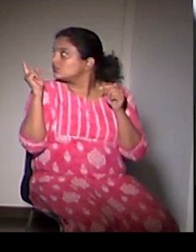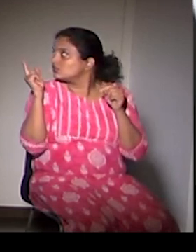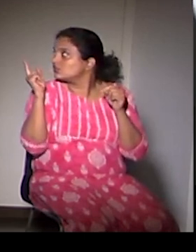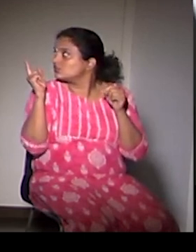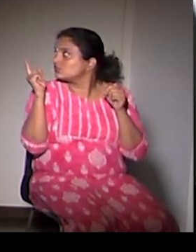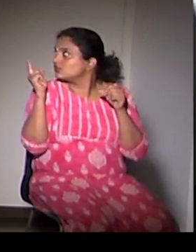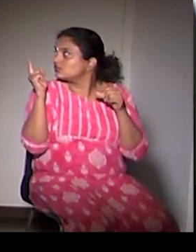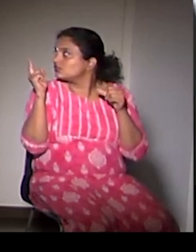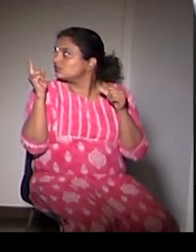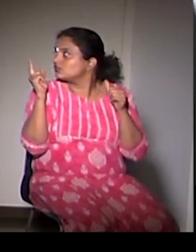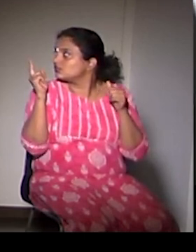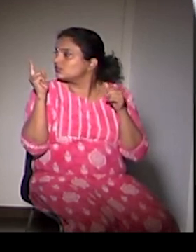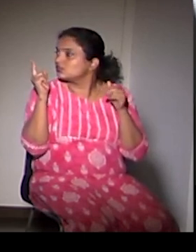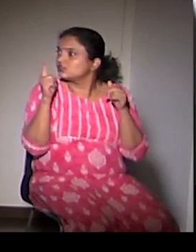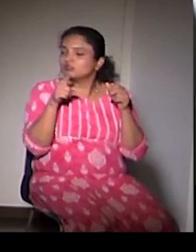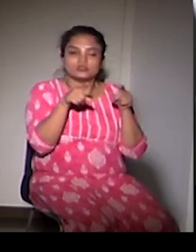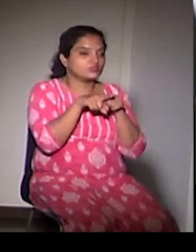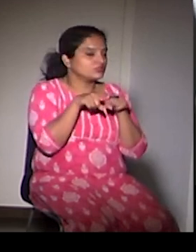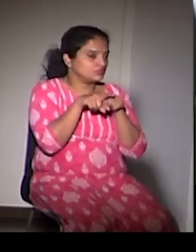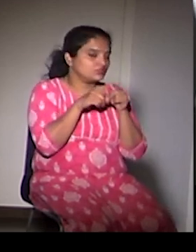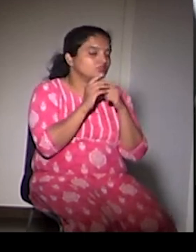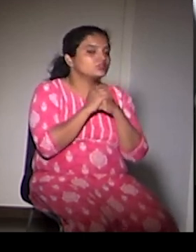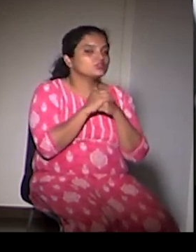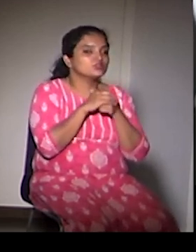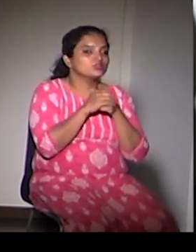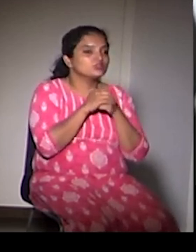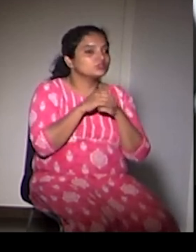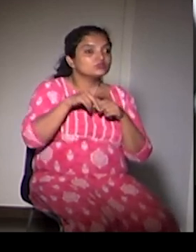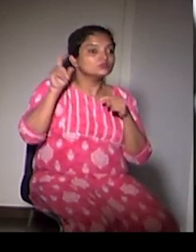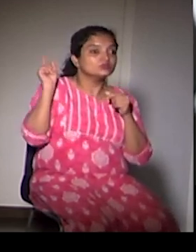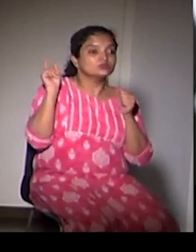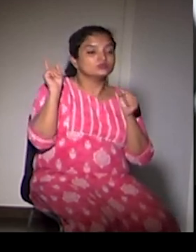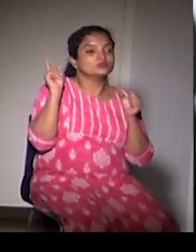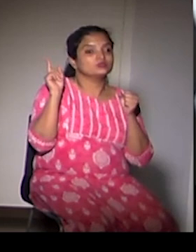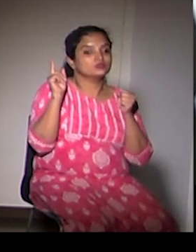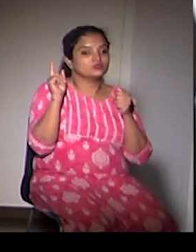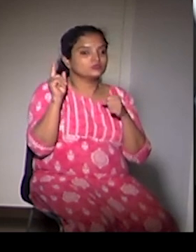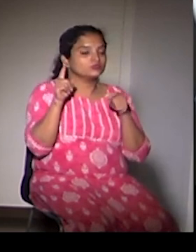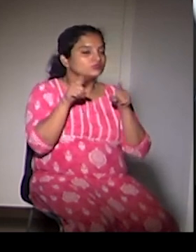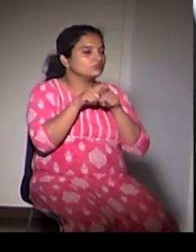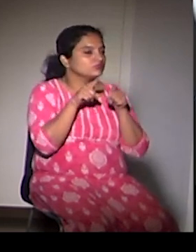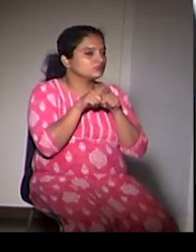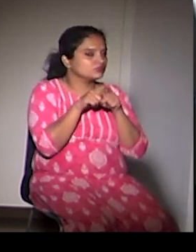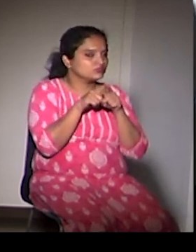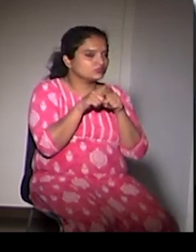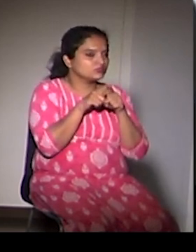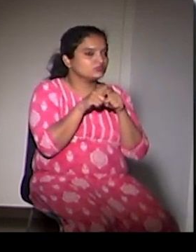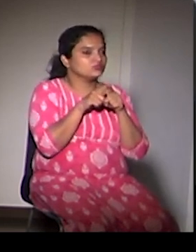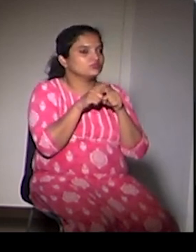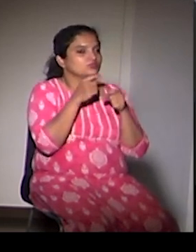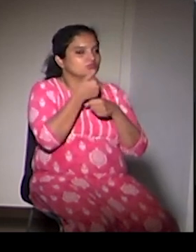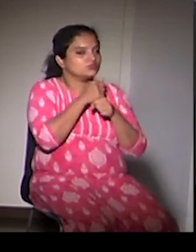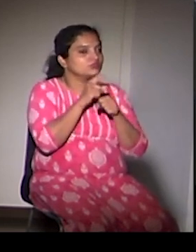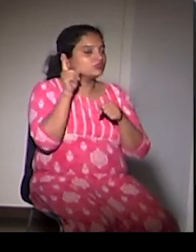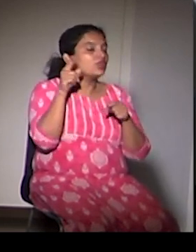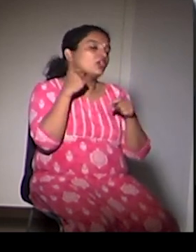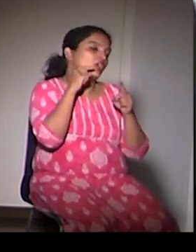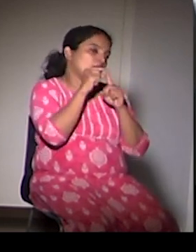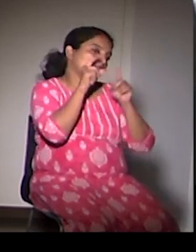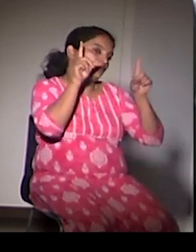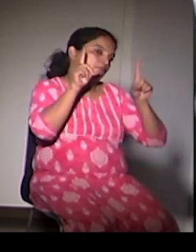in the period of Jehangir. This is the Fatehbad Sarai in Punjab,